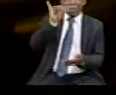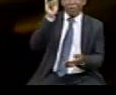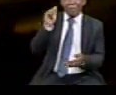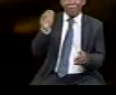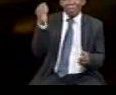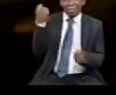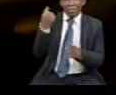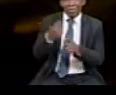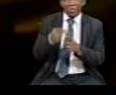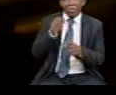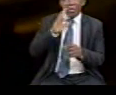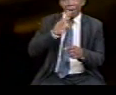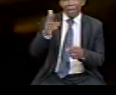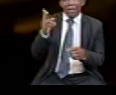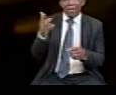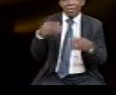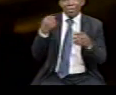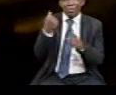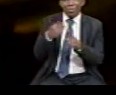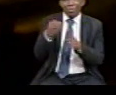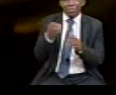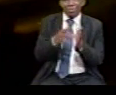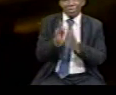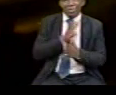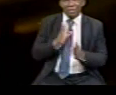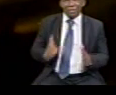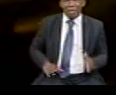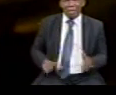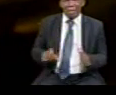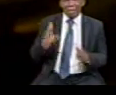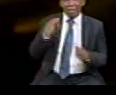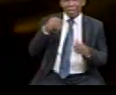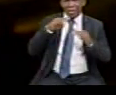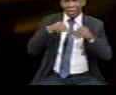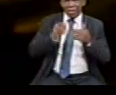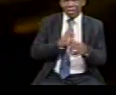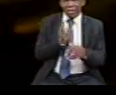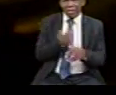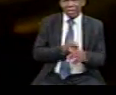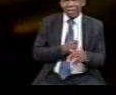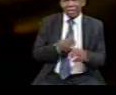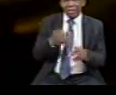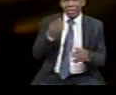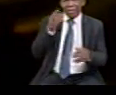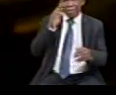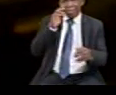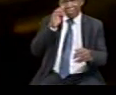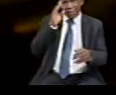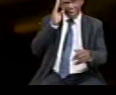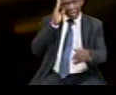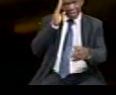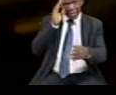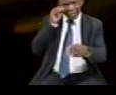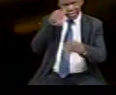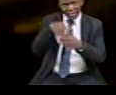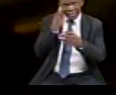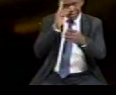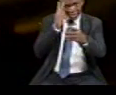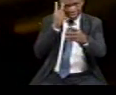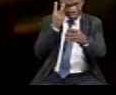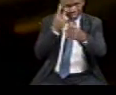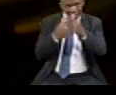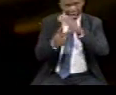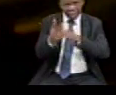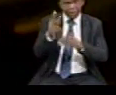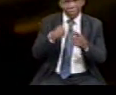Jesus Christ. He spoke to the disciples. He gave them an insight into the calendar of God, into the program